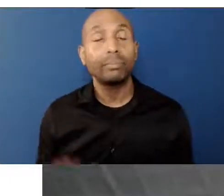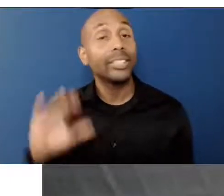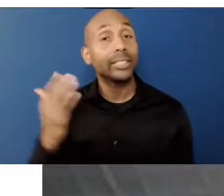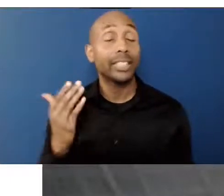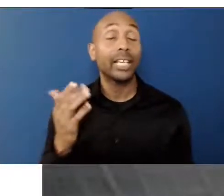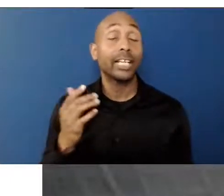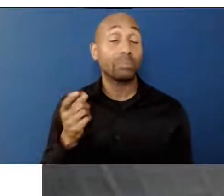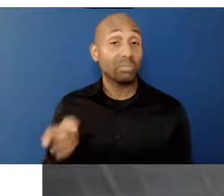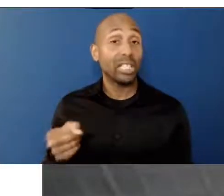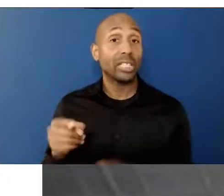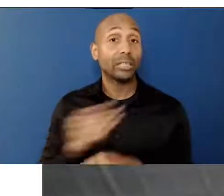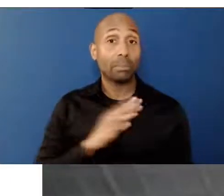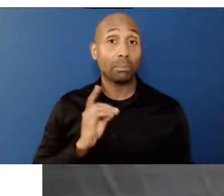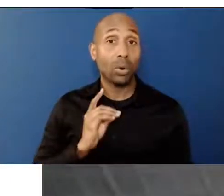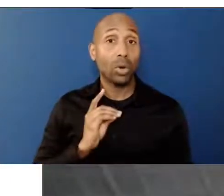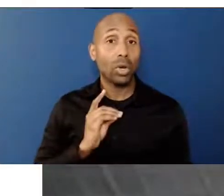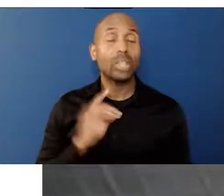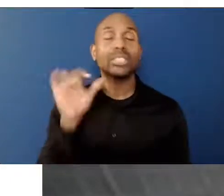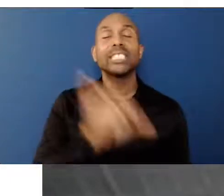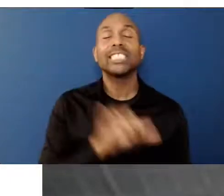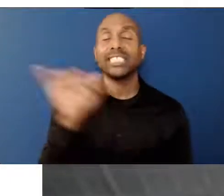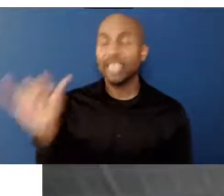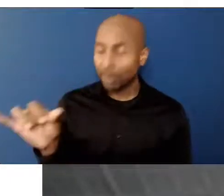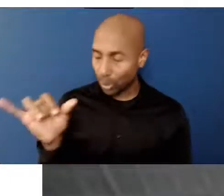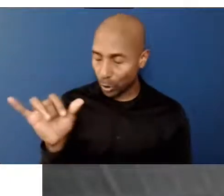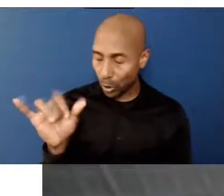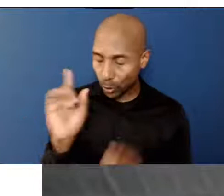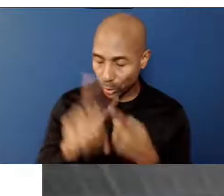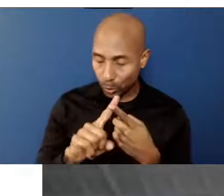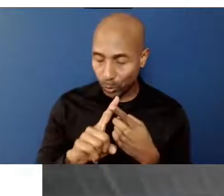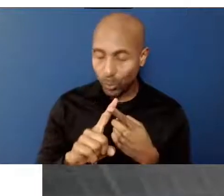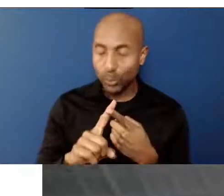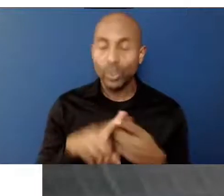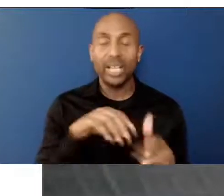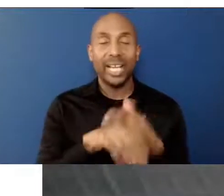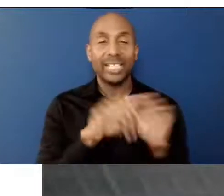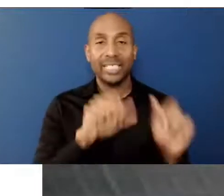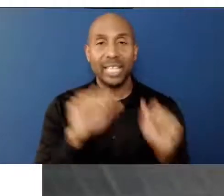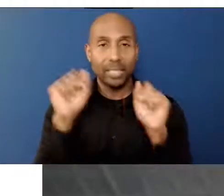Advisory Board is very similar to the accessibility